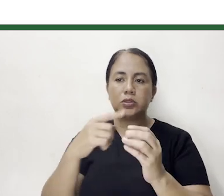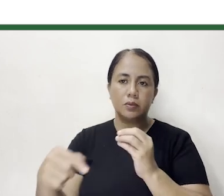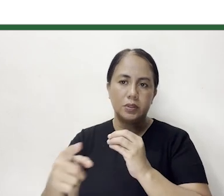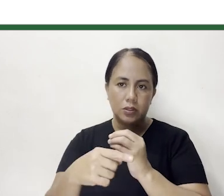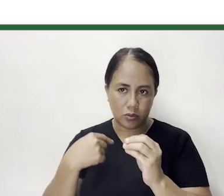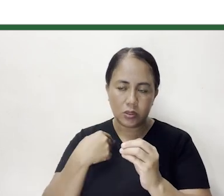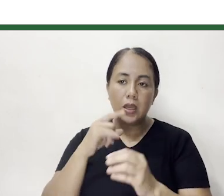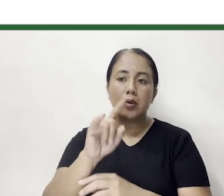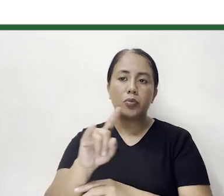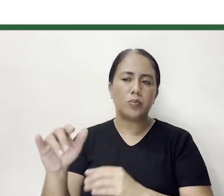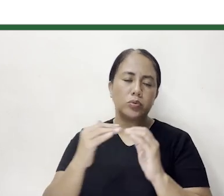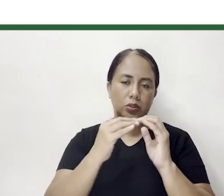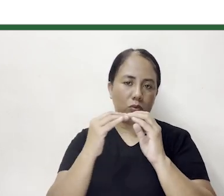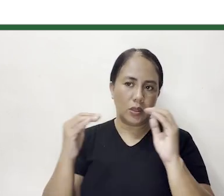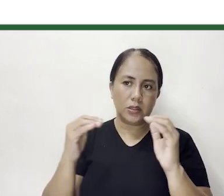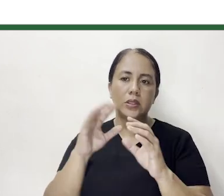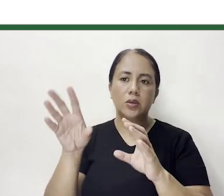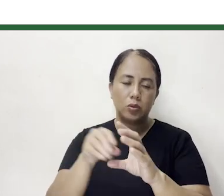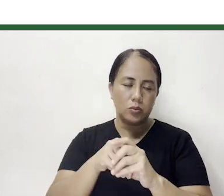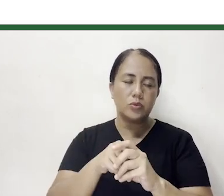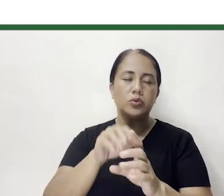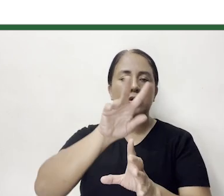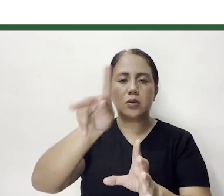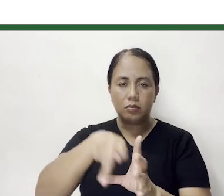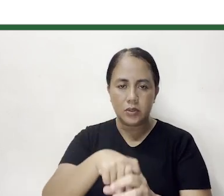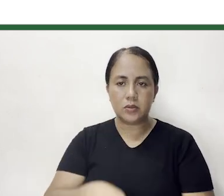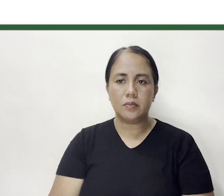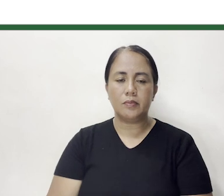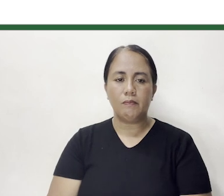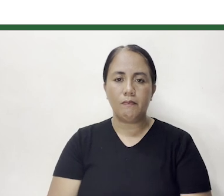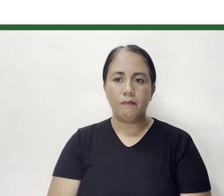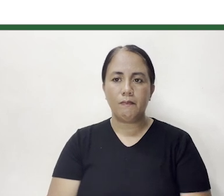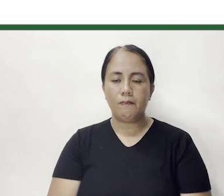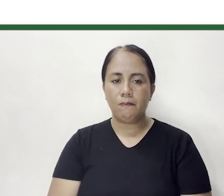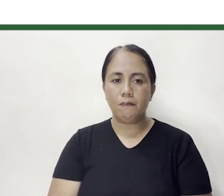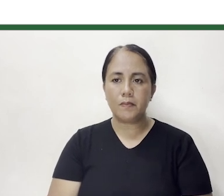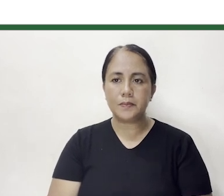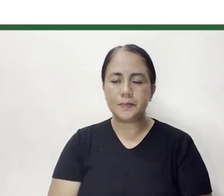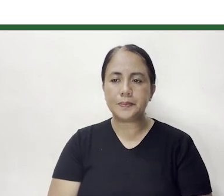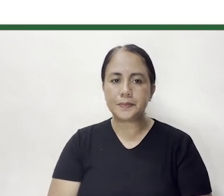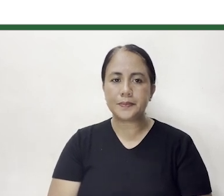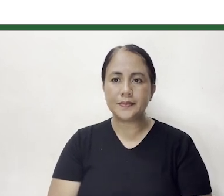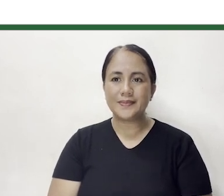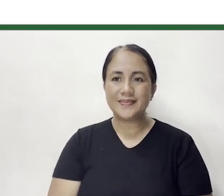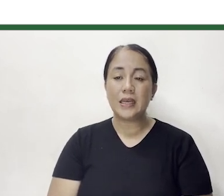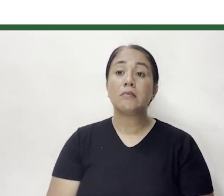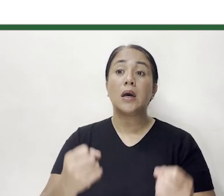indirect forms of discrimination and promote equality, inclusion, and